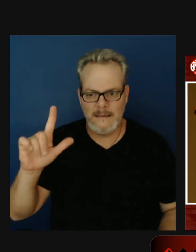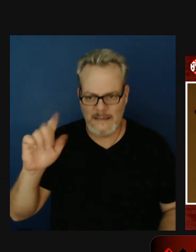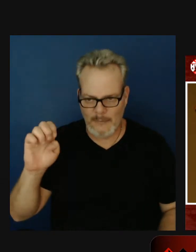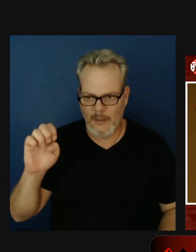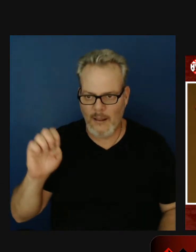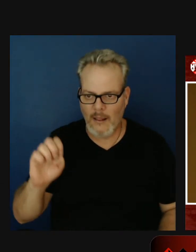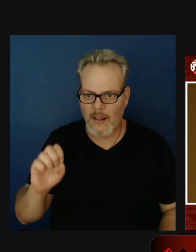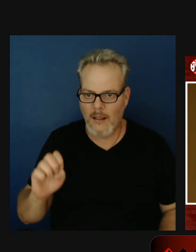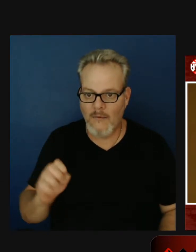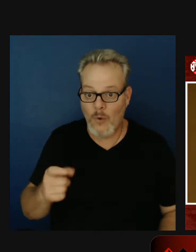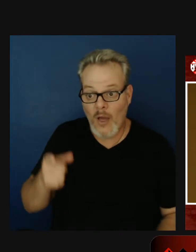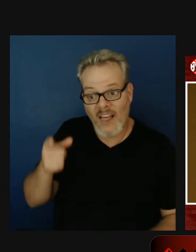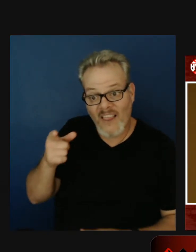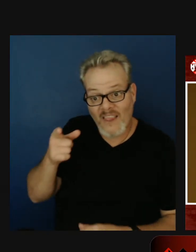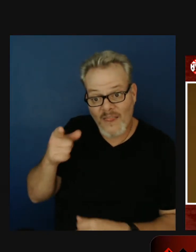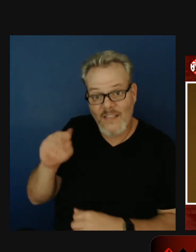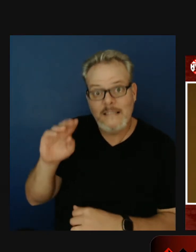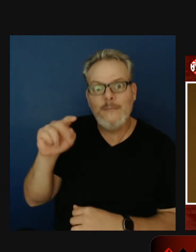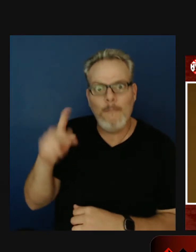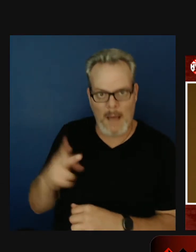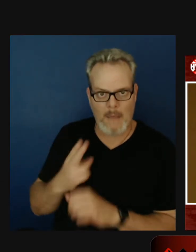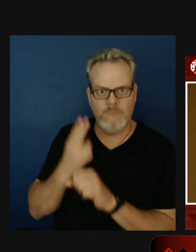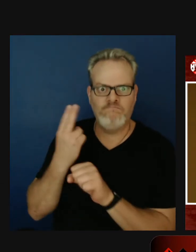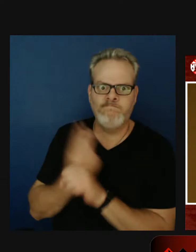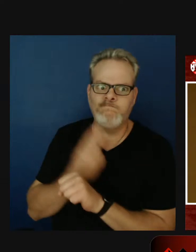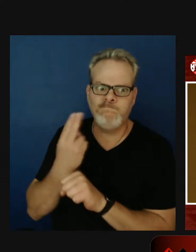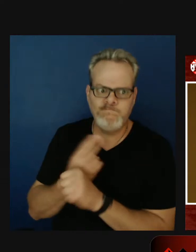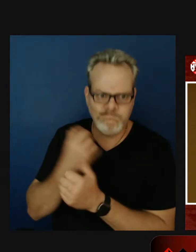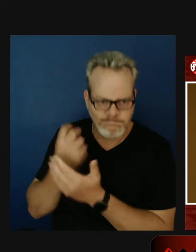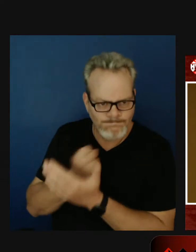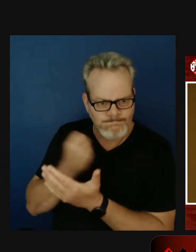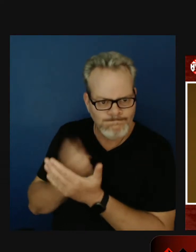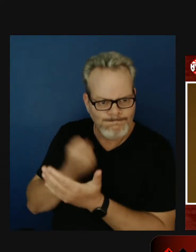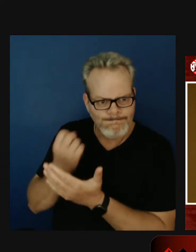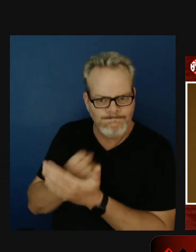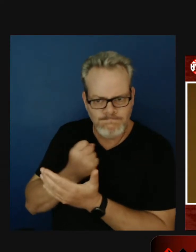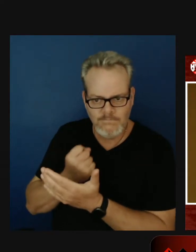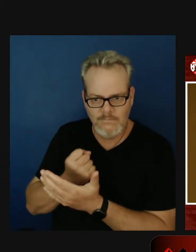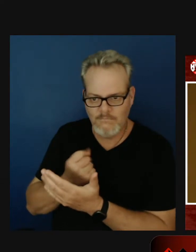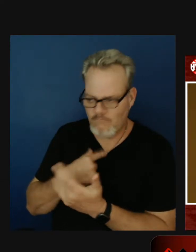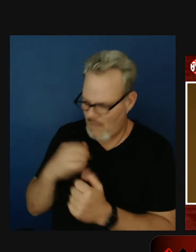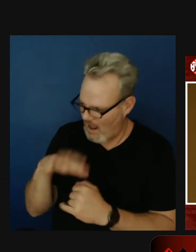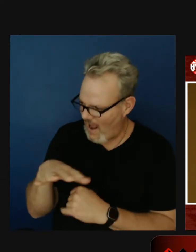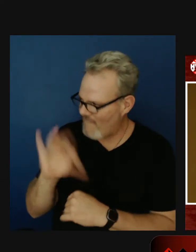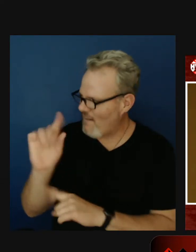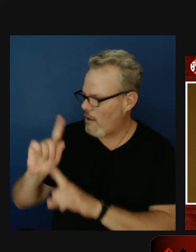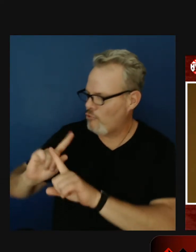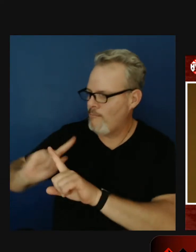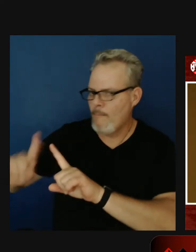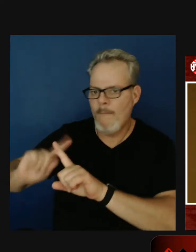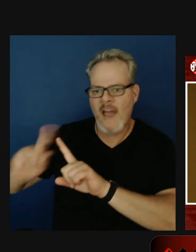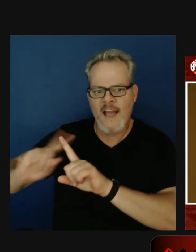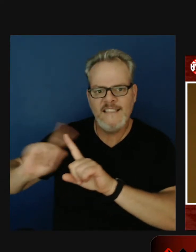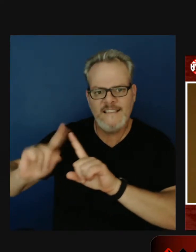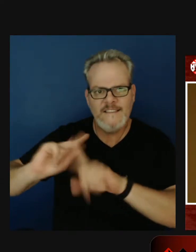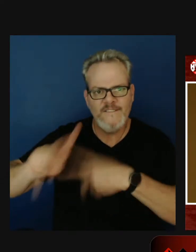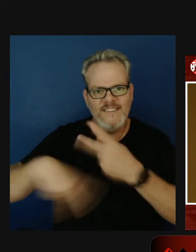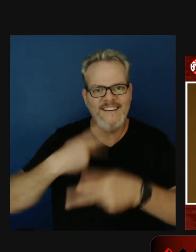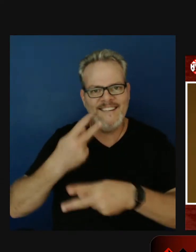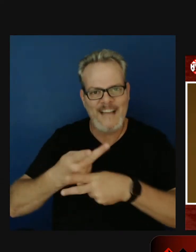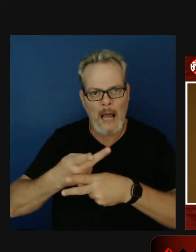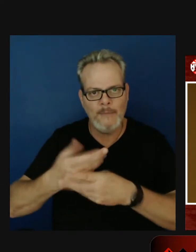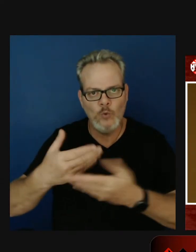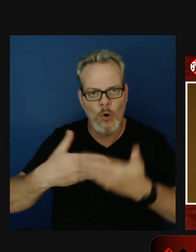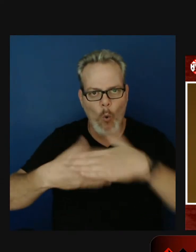But this map got a lot of use. There's actually, I found many different versions of this map that have then been overlaid